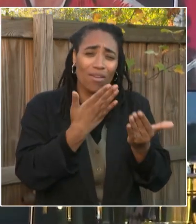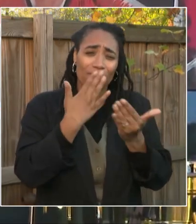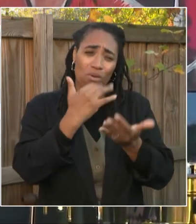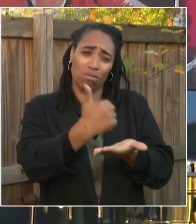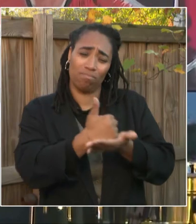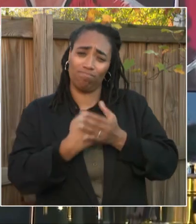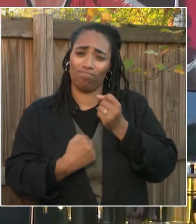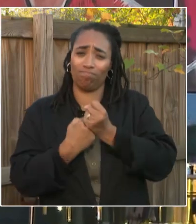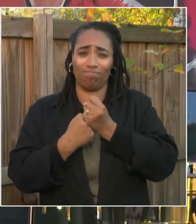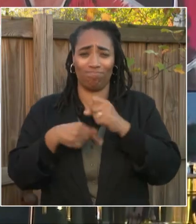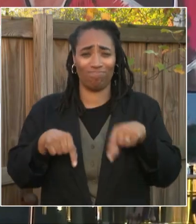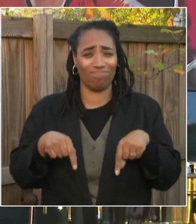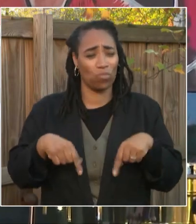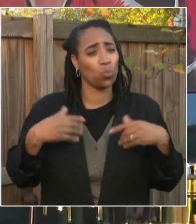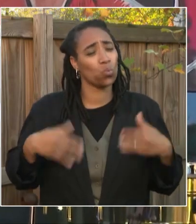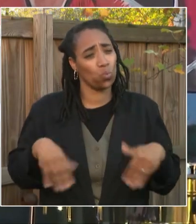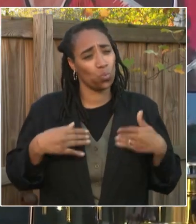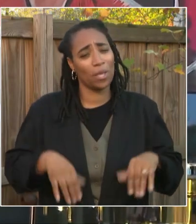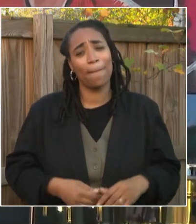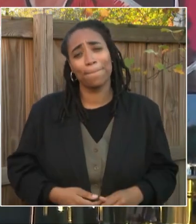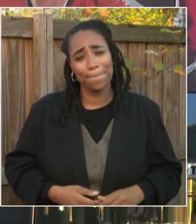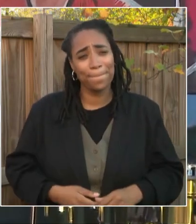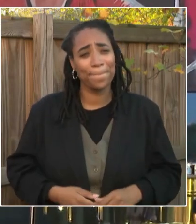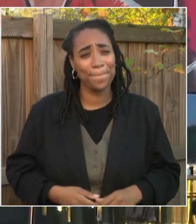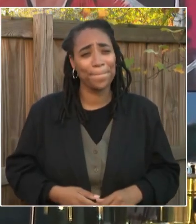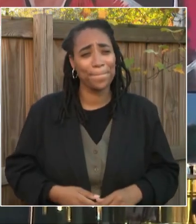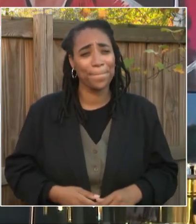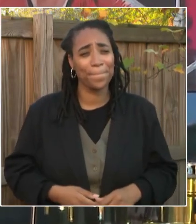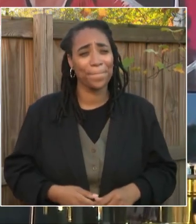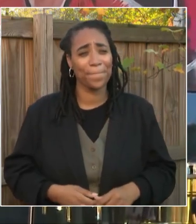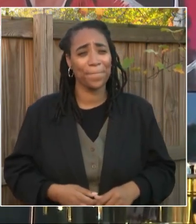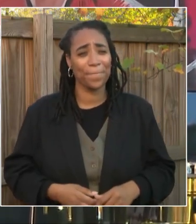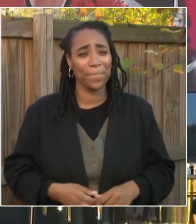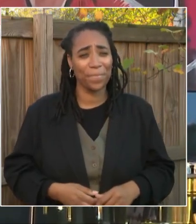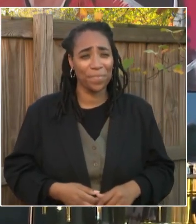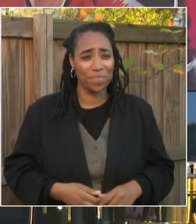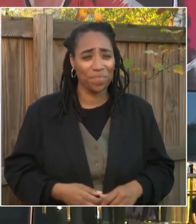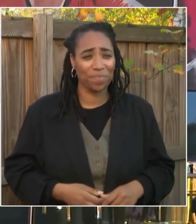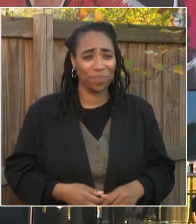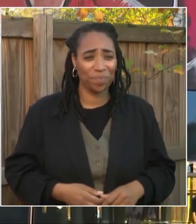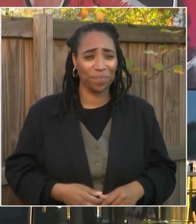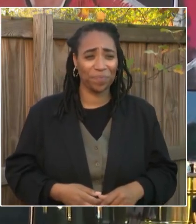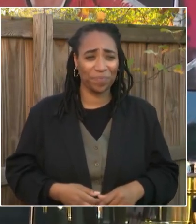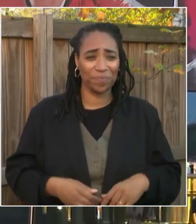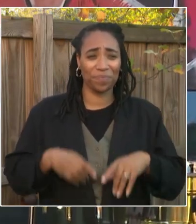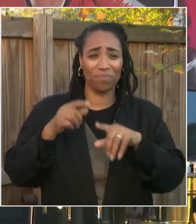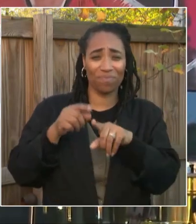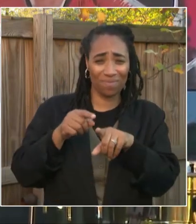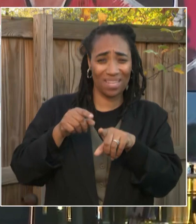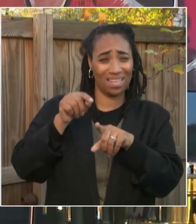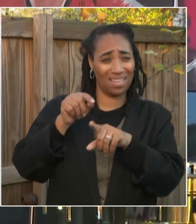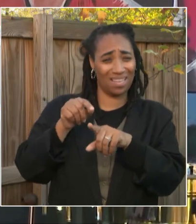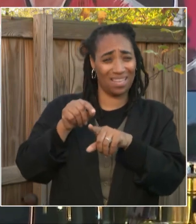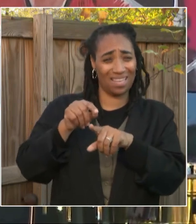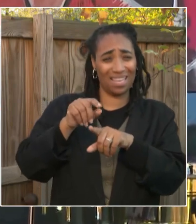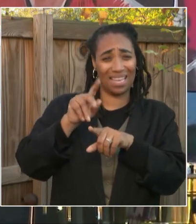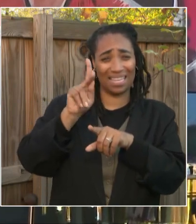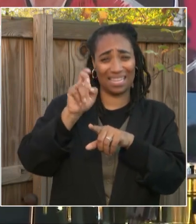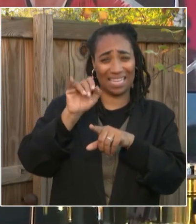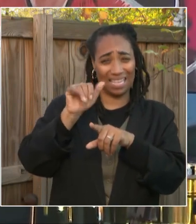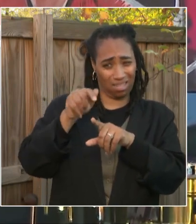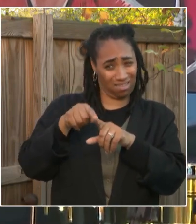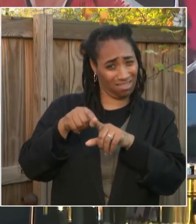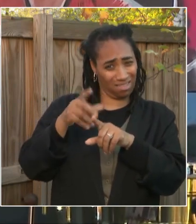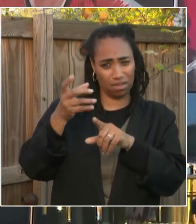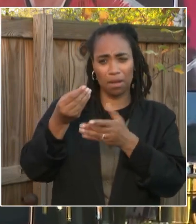big. Kenya, what you did for Go-Go, too, brother, when you put that $3 million in, that was big. You know what I'm saying? Robert, what you did for